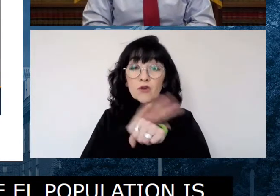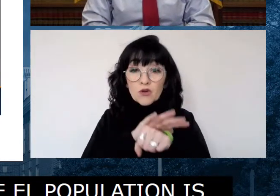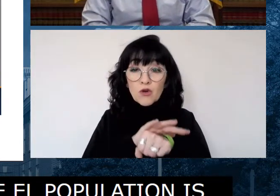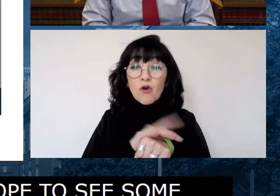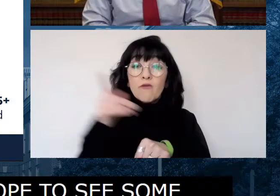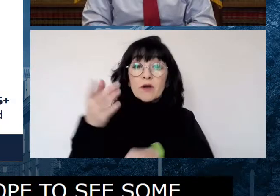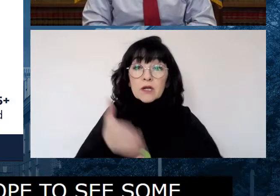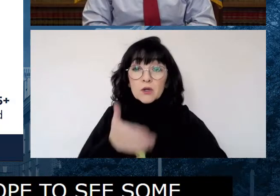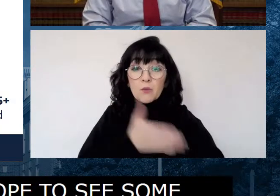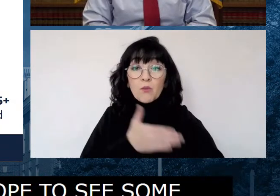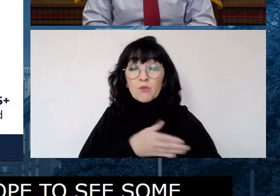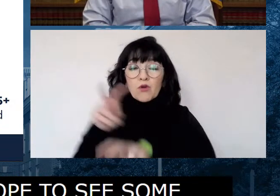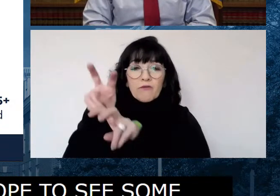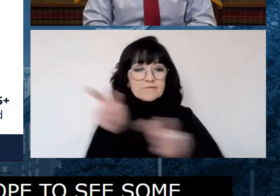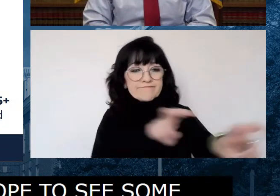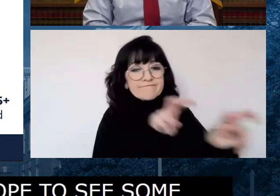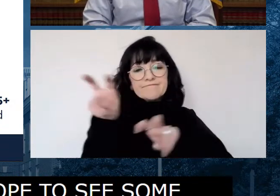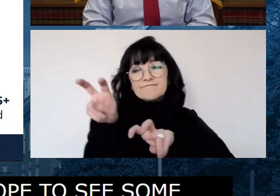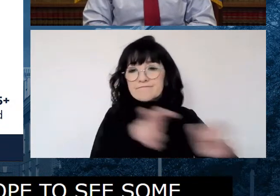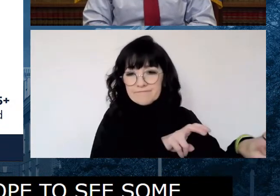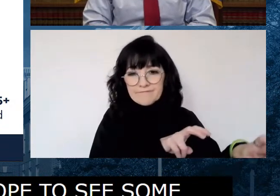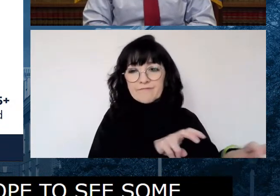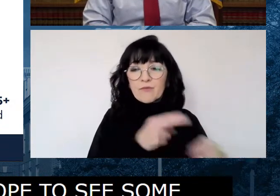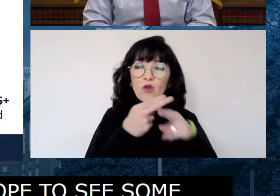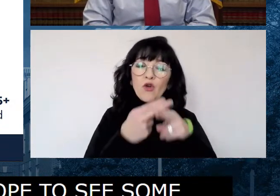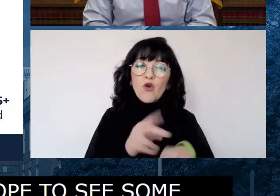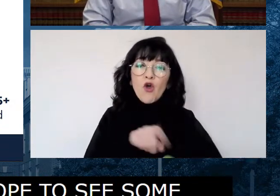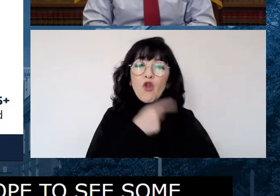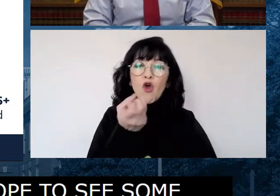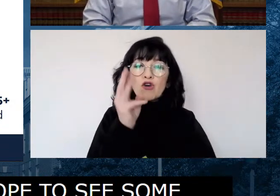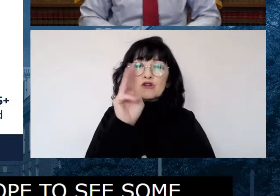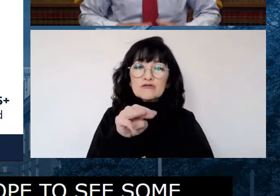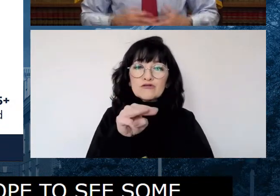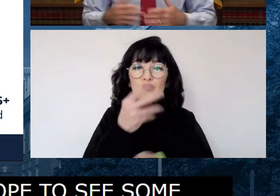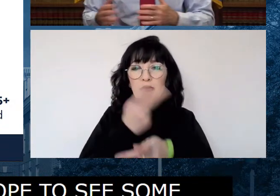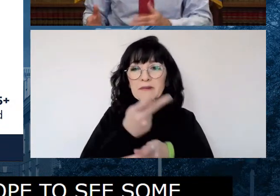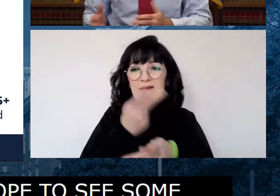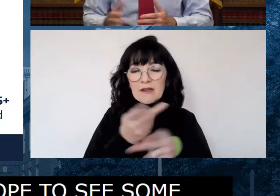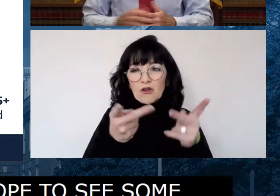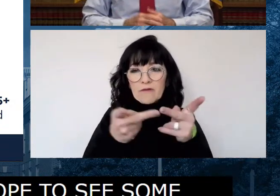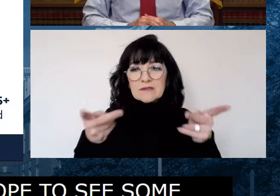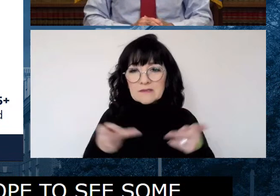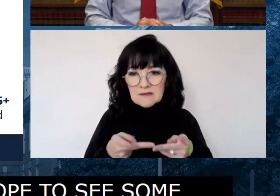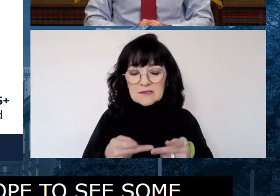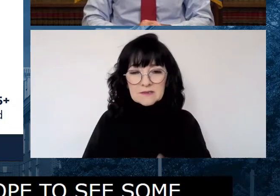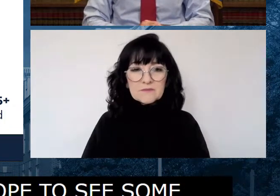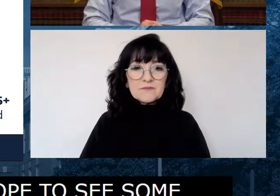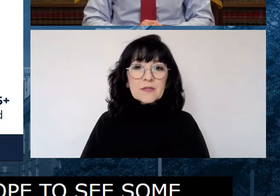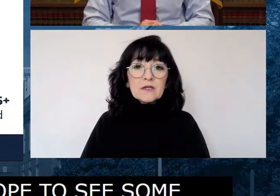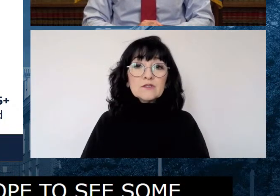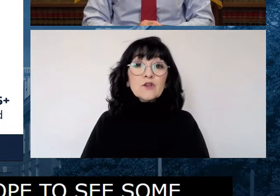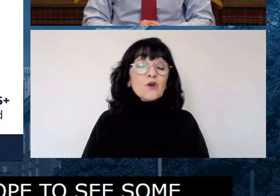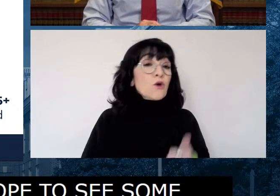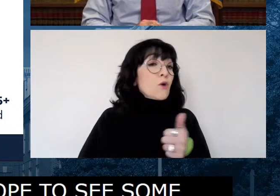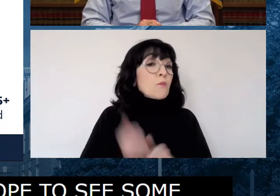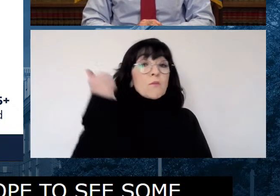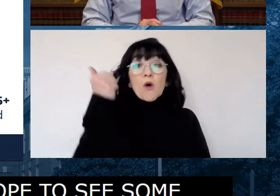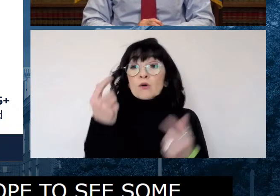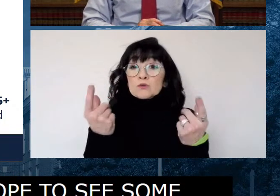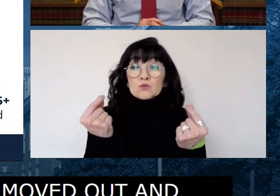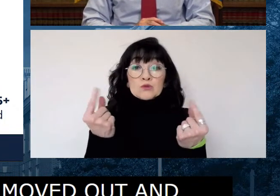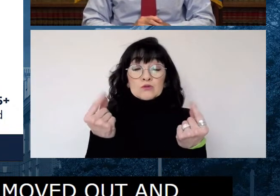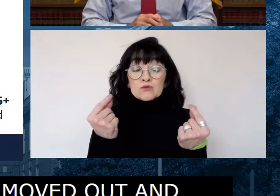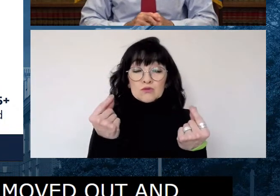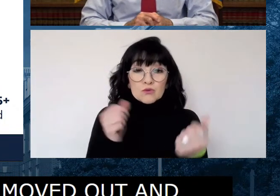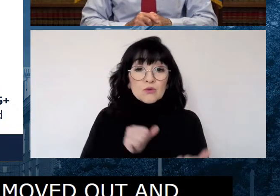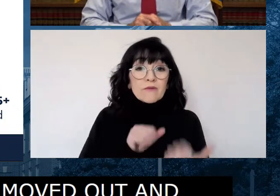care facilities. We continue to focus, and the most important thing people can do to address COVID-19 and to help us with the